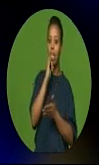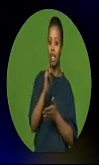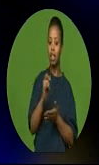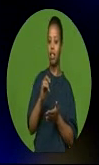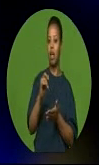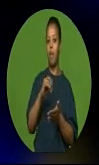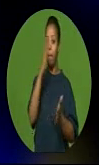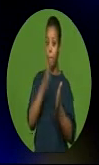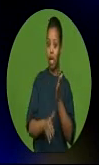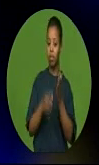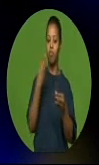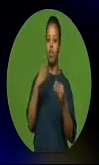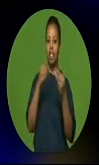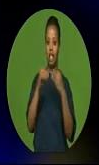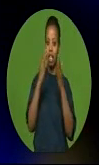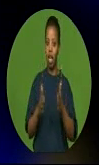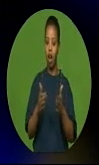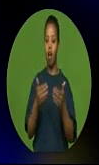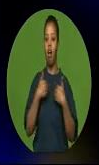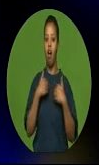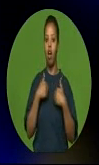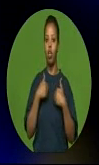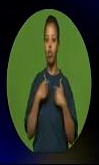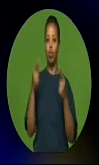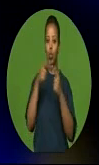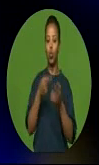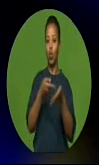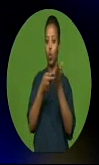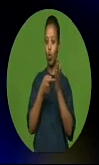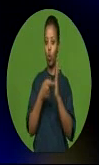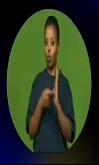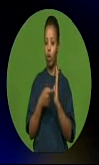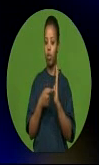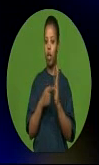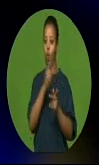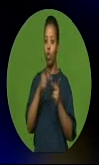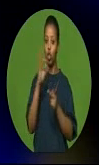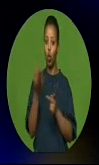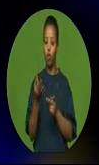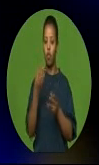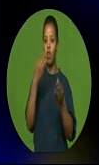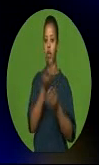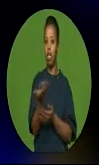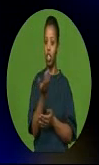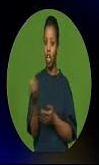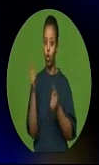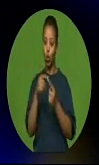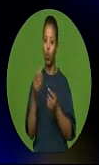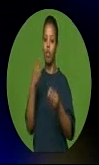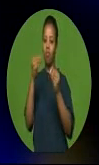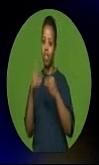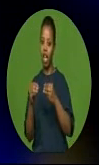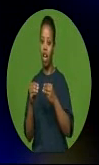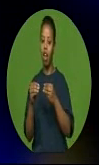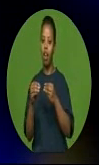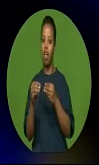made, the seller has to acquire possession of merchandise to sell in the